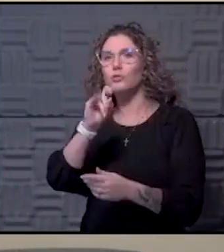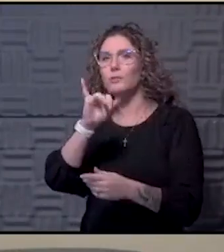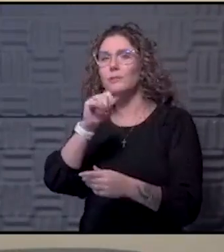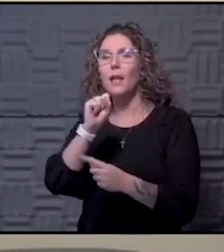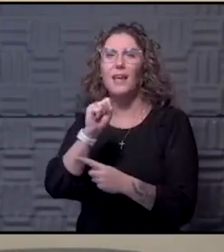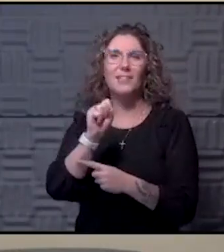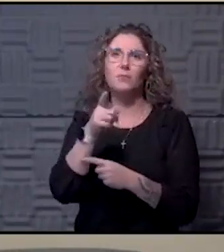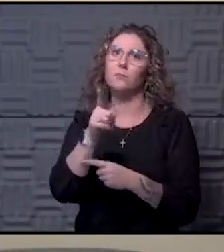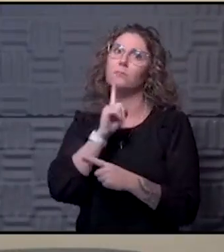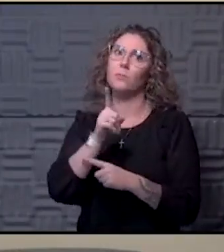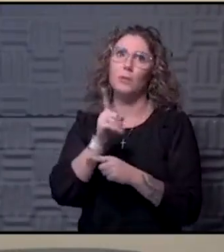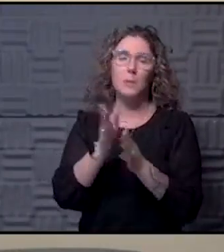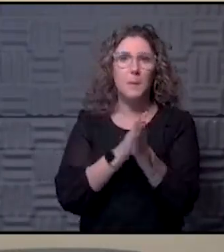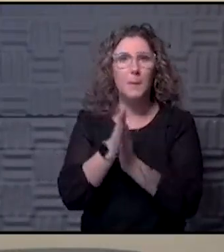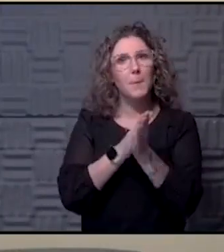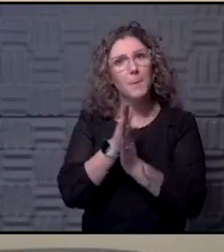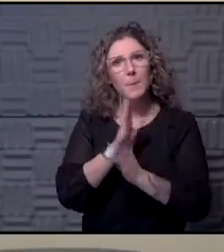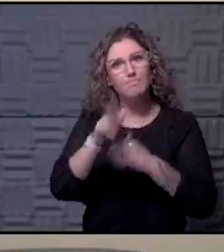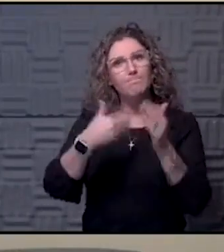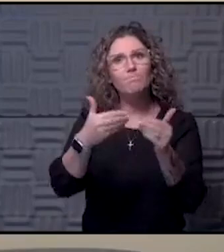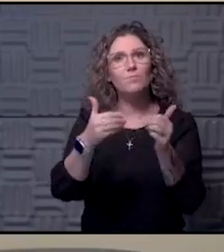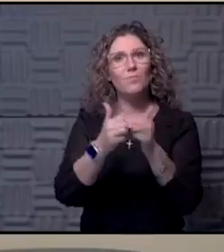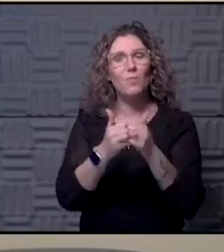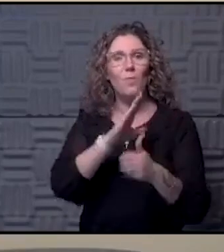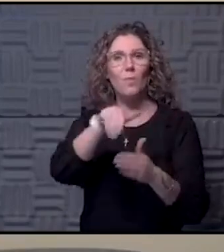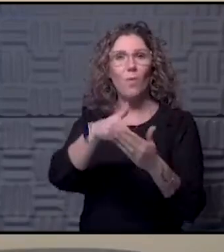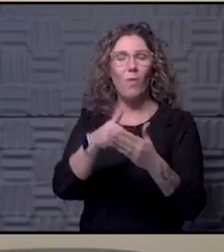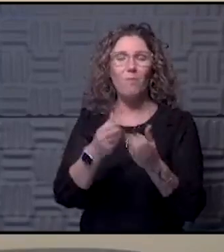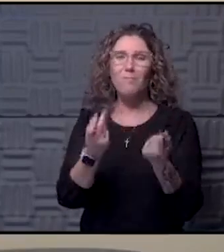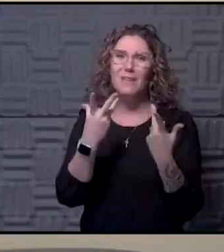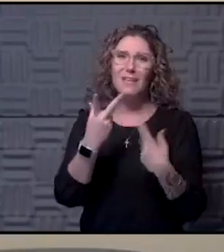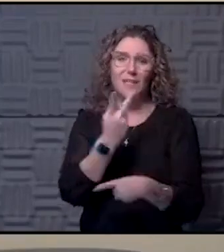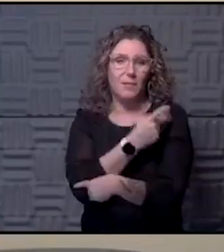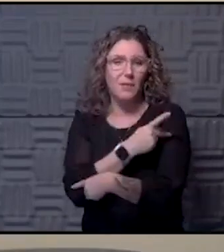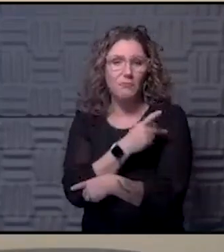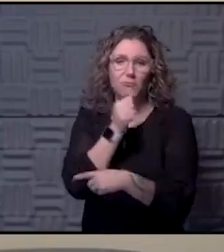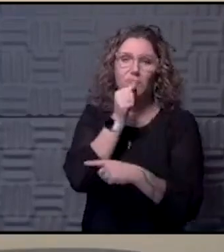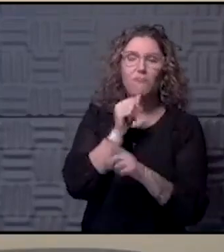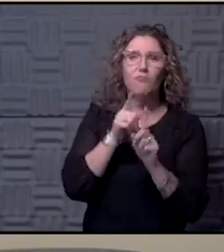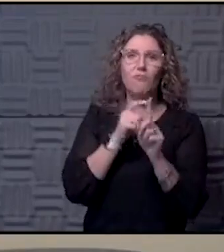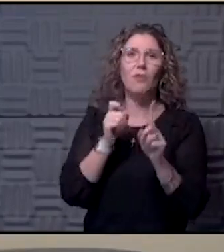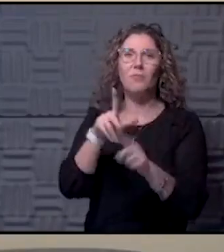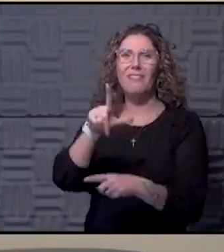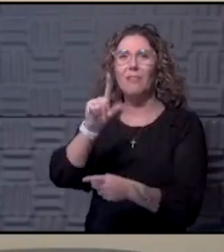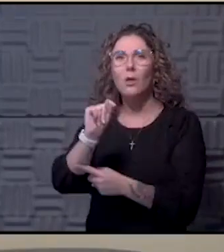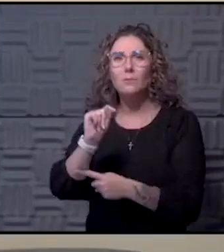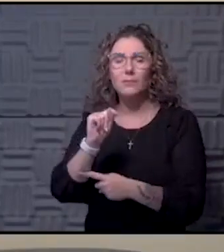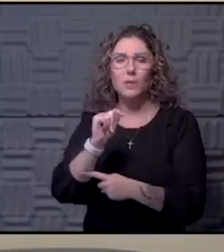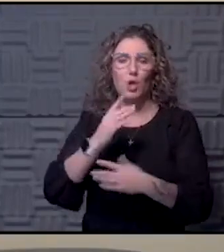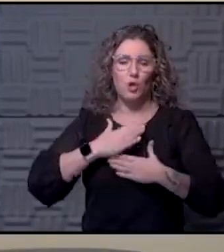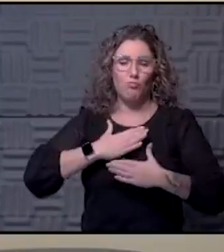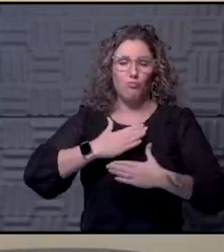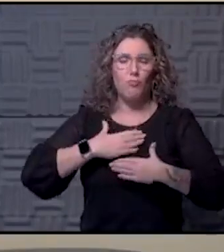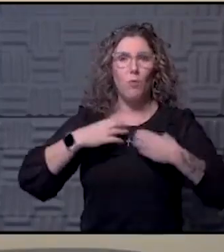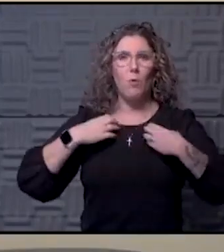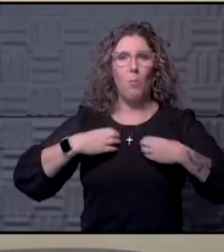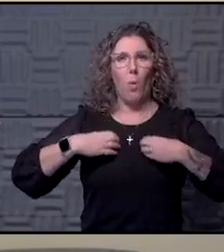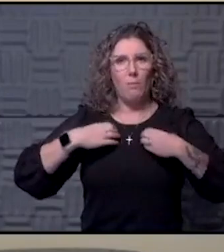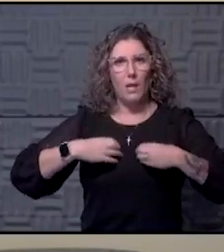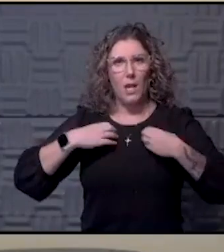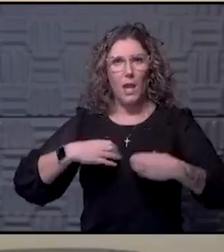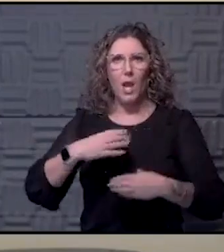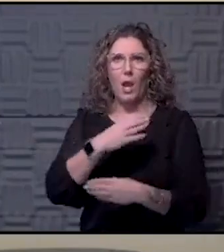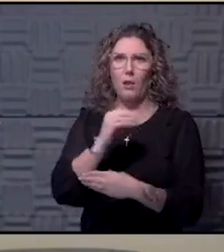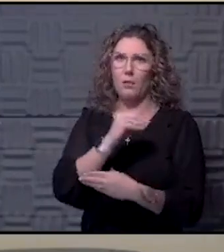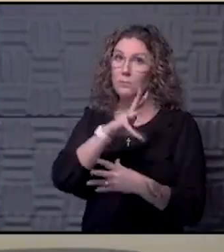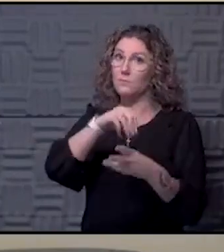this. But we know that lots of our patients are suffering from long-term kind of pulmonary complications. So we definitely want to have our pulmonary